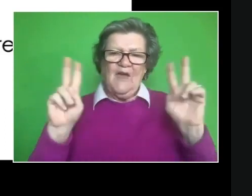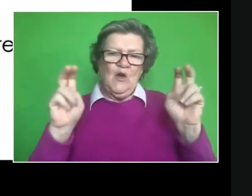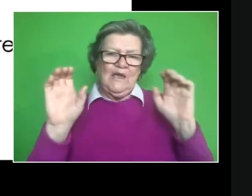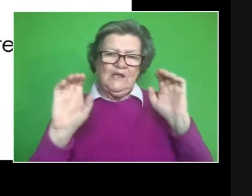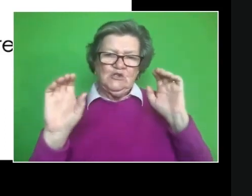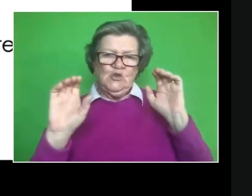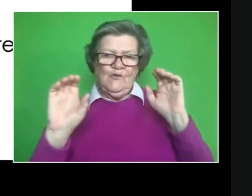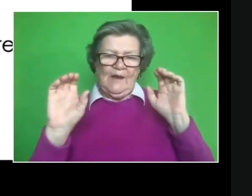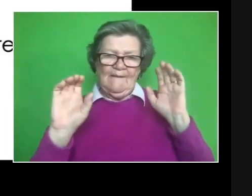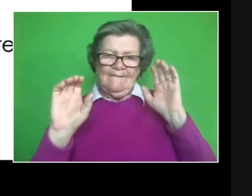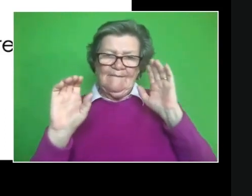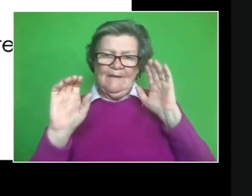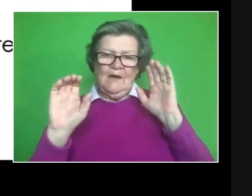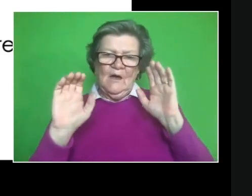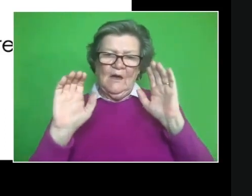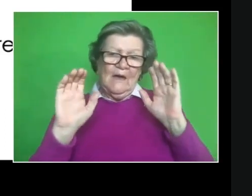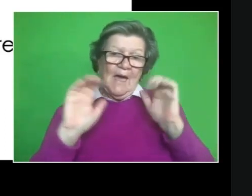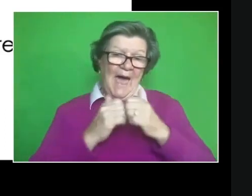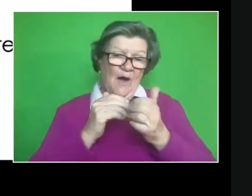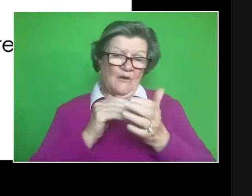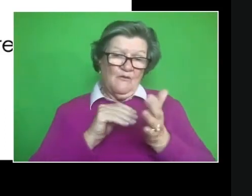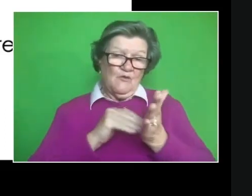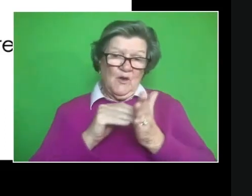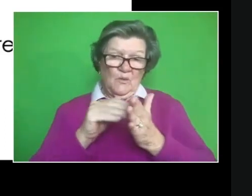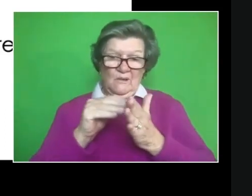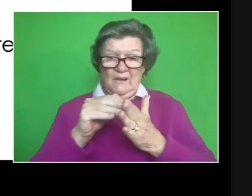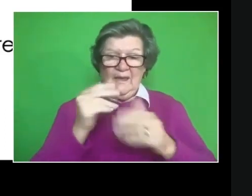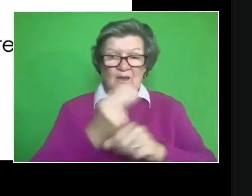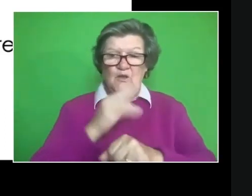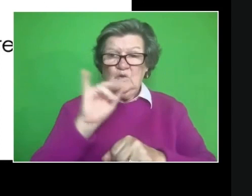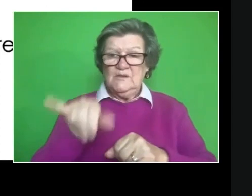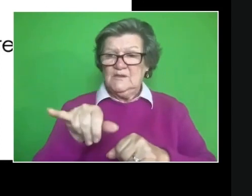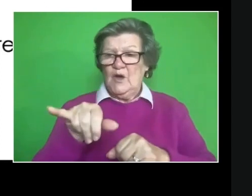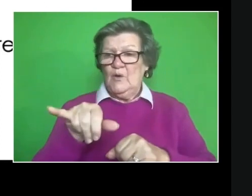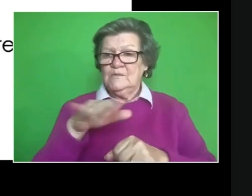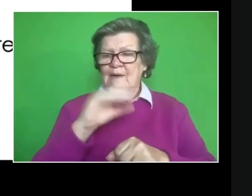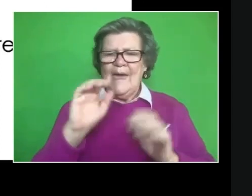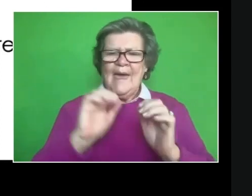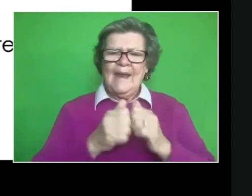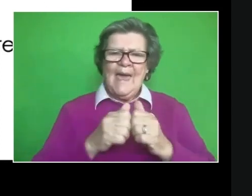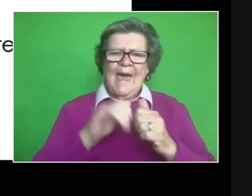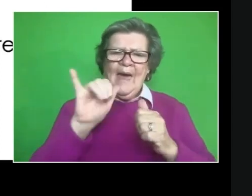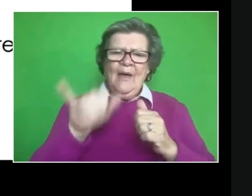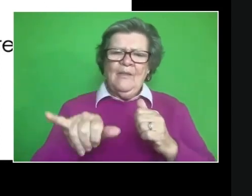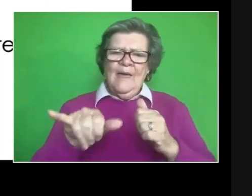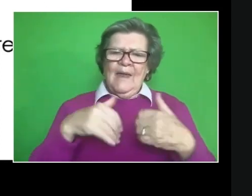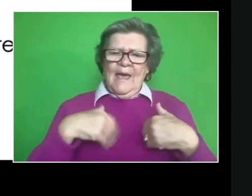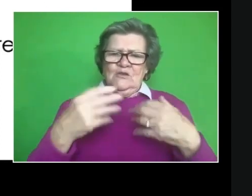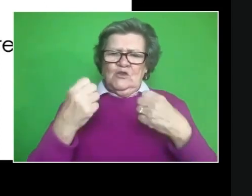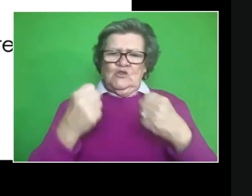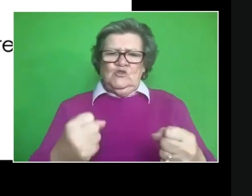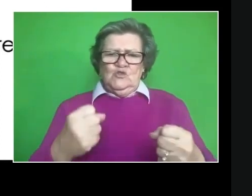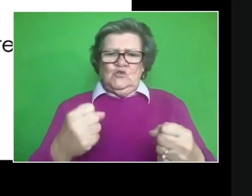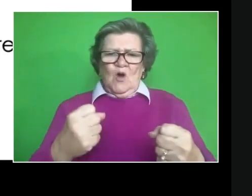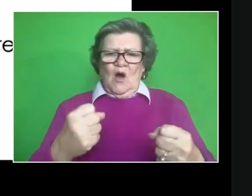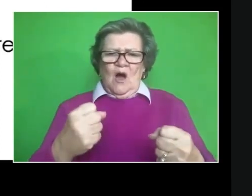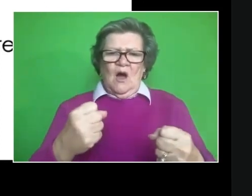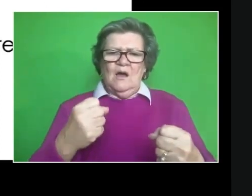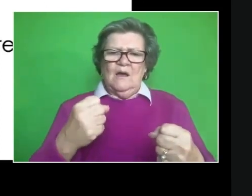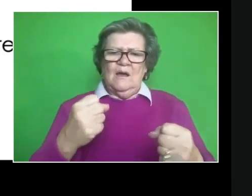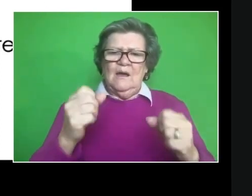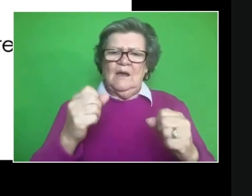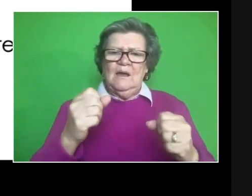how frequently it uses those. And it has this strong component of validation for